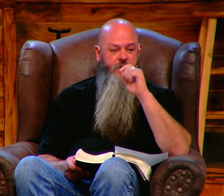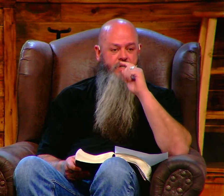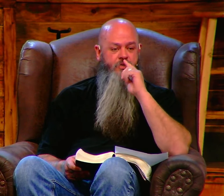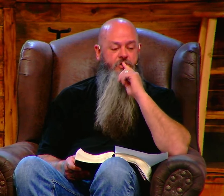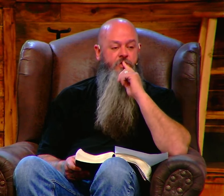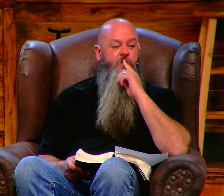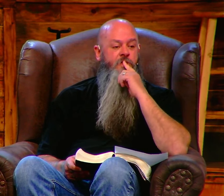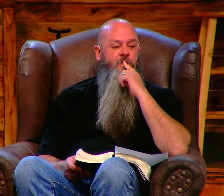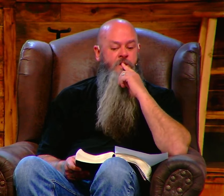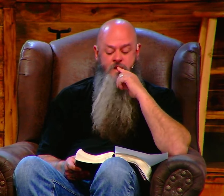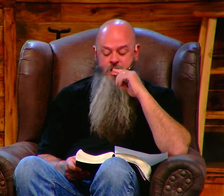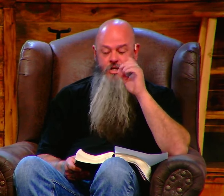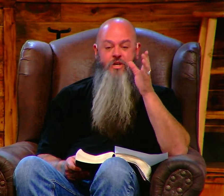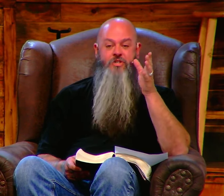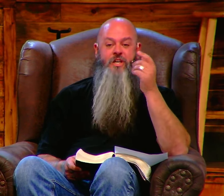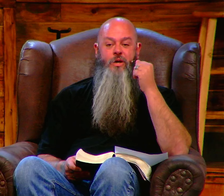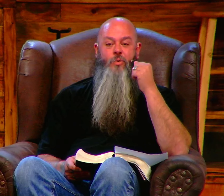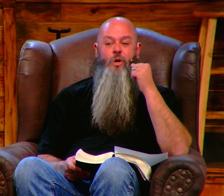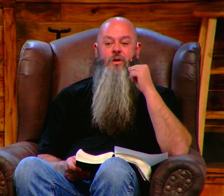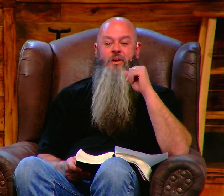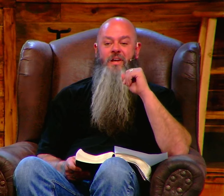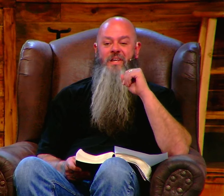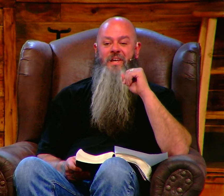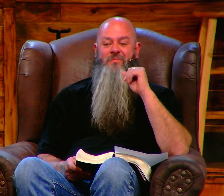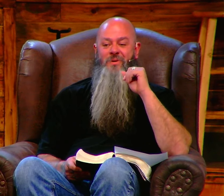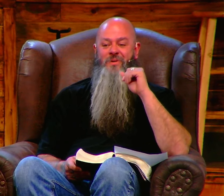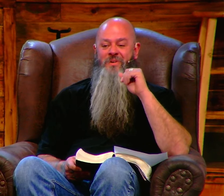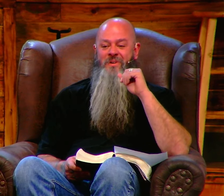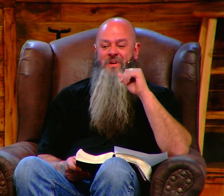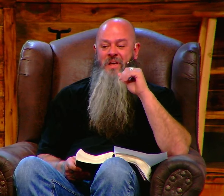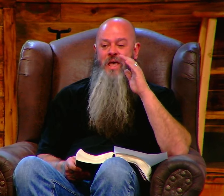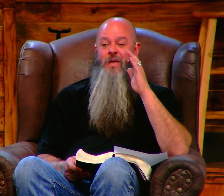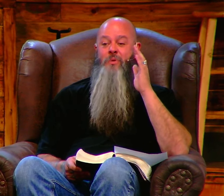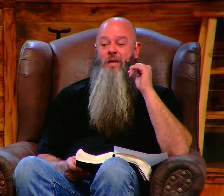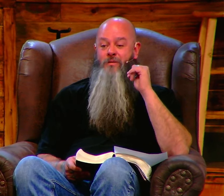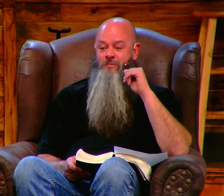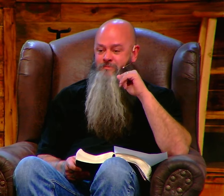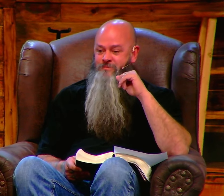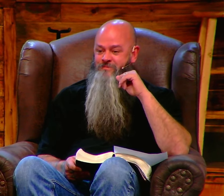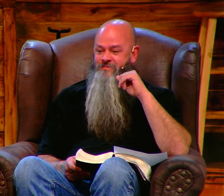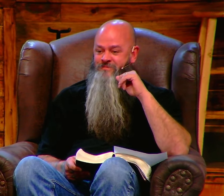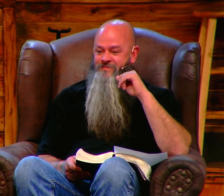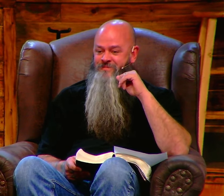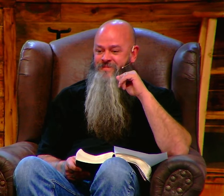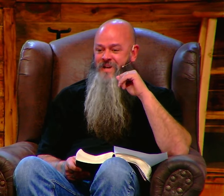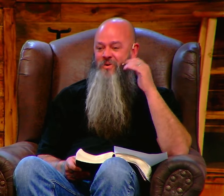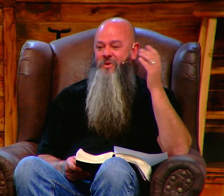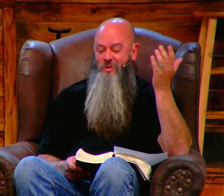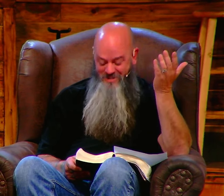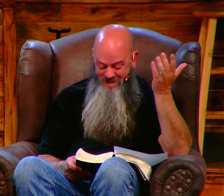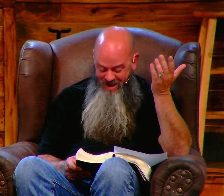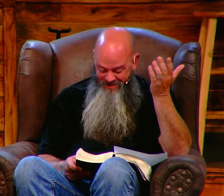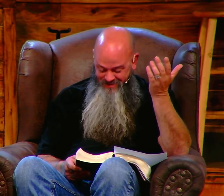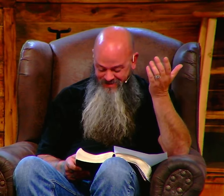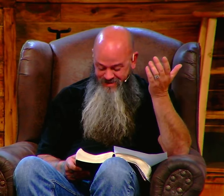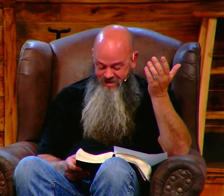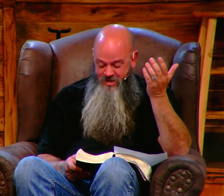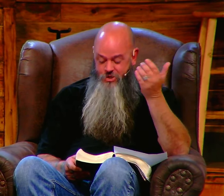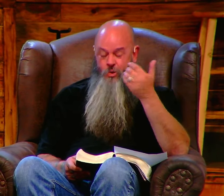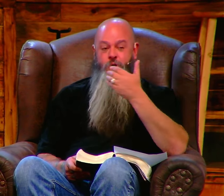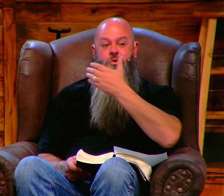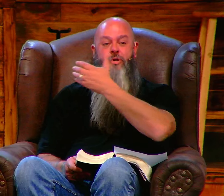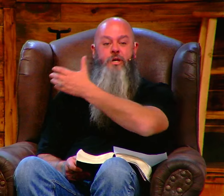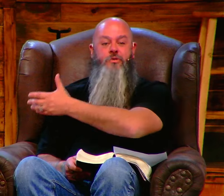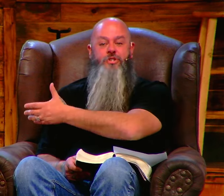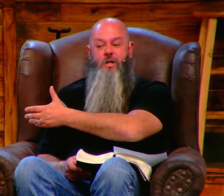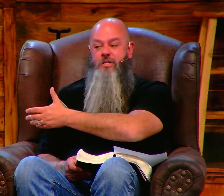they're saying is true. You know how you say that word in the Hebrew? Amen. How cool is that? So